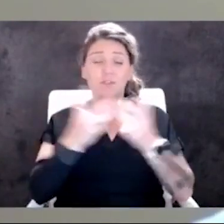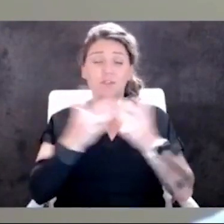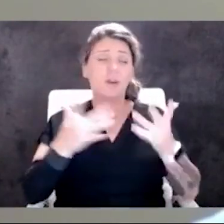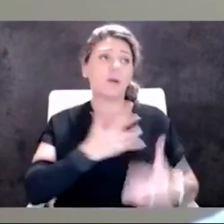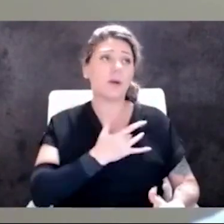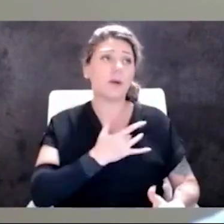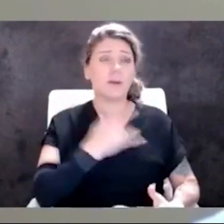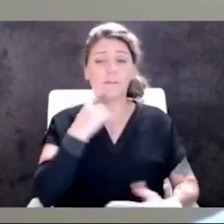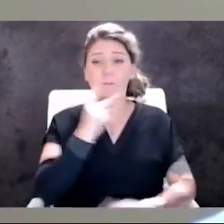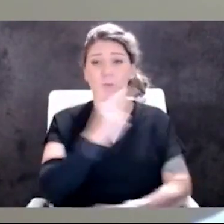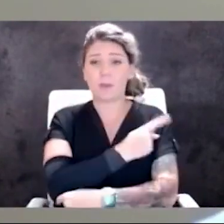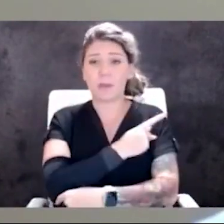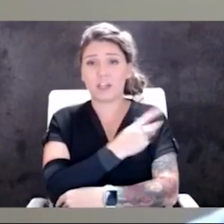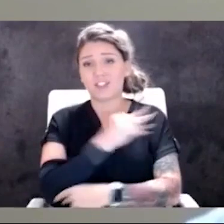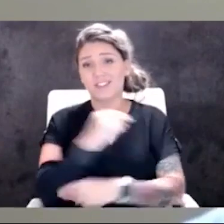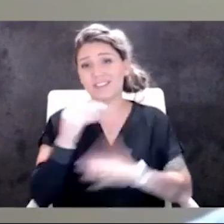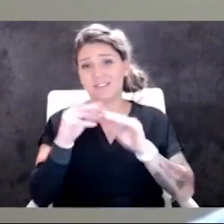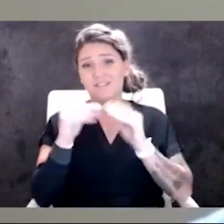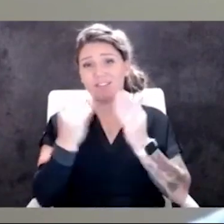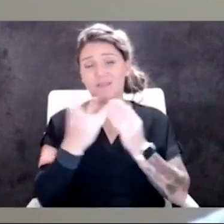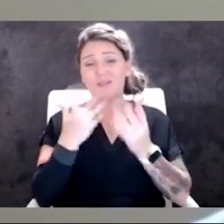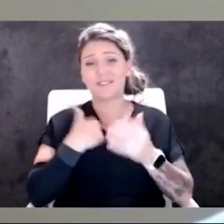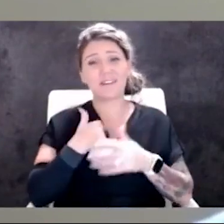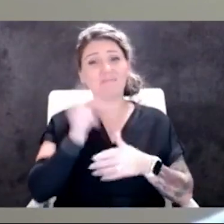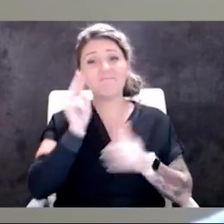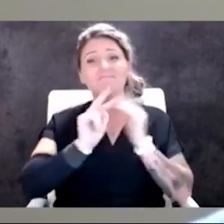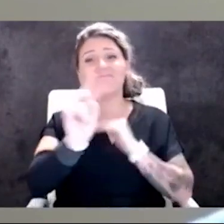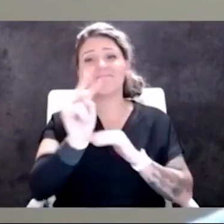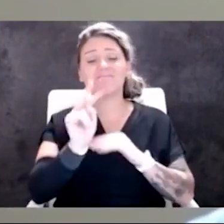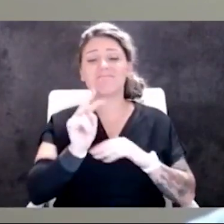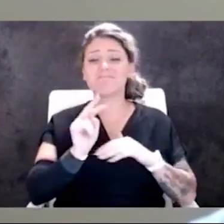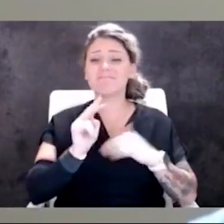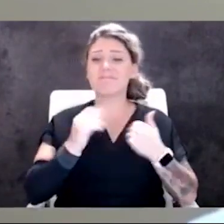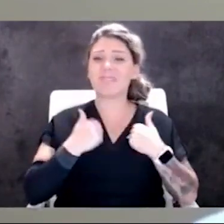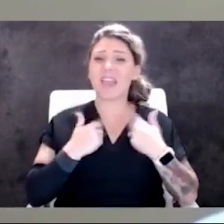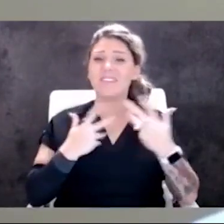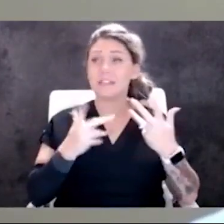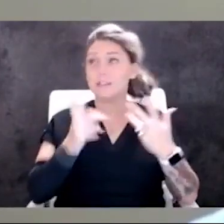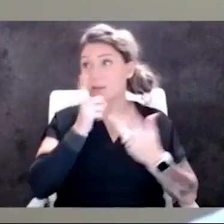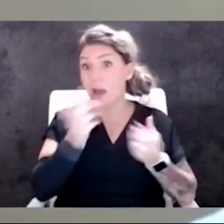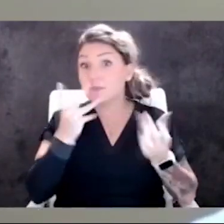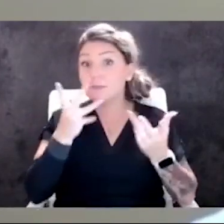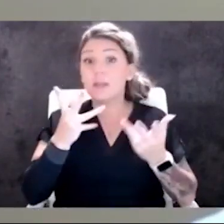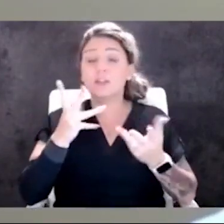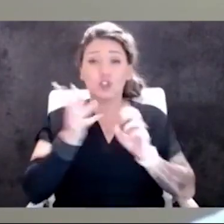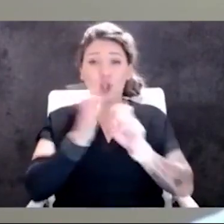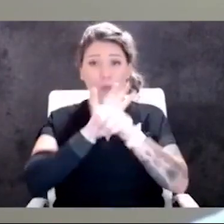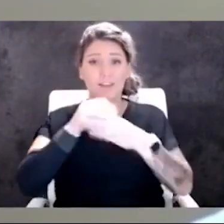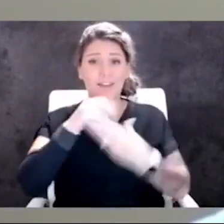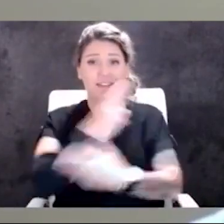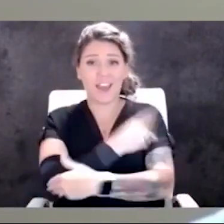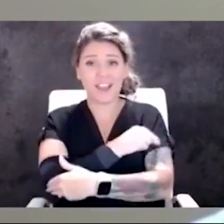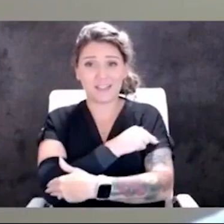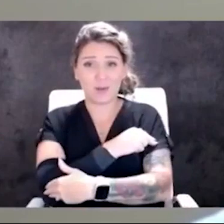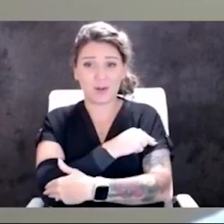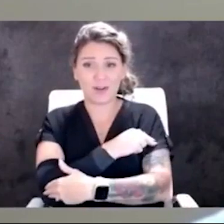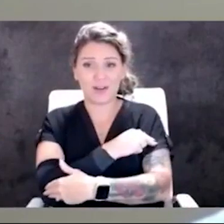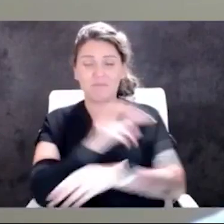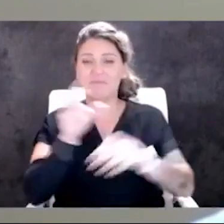and their families. And I look forward to having less COVID in the hospital and being able